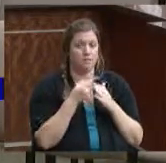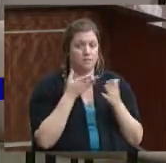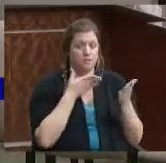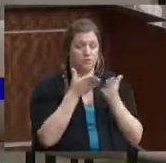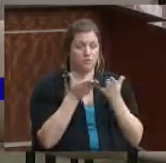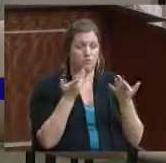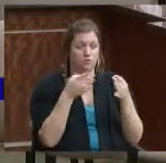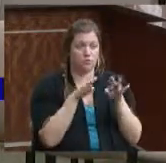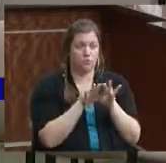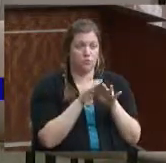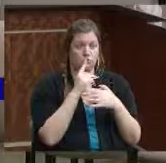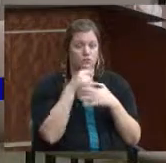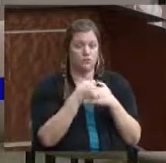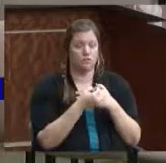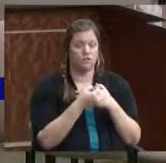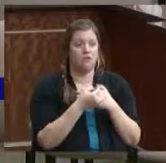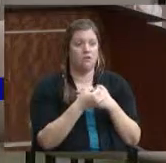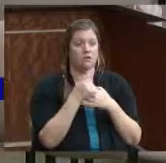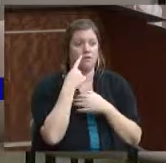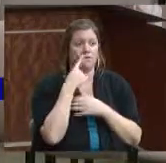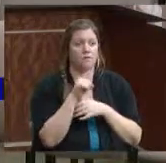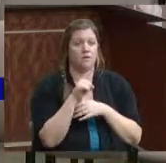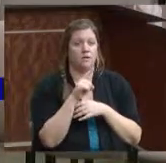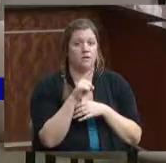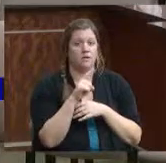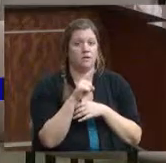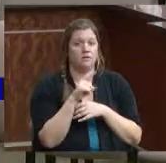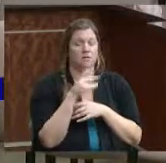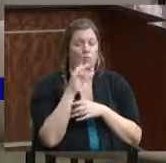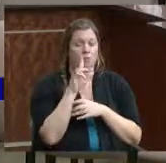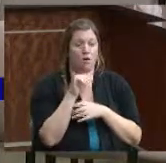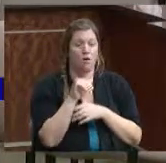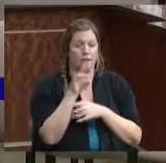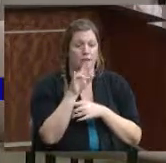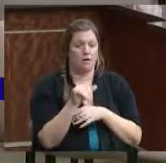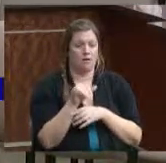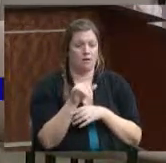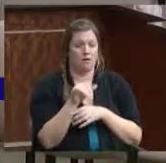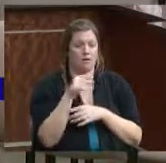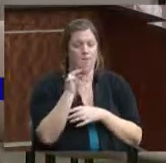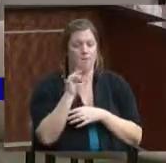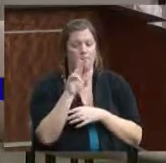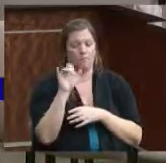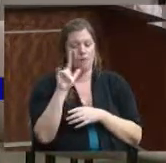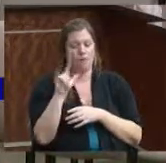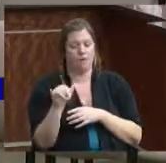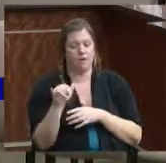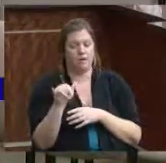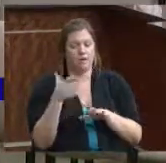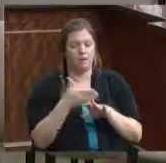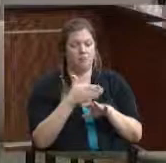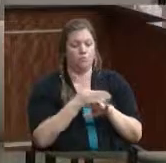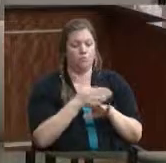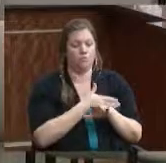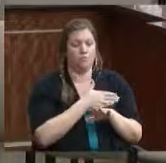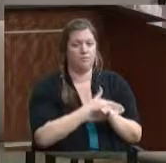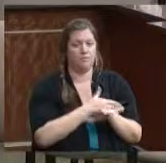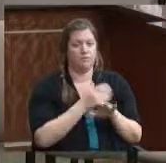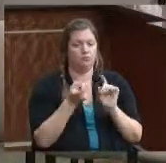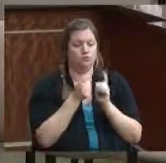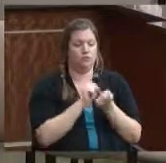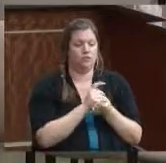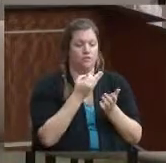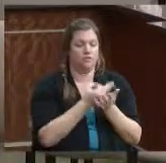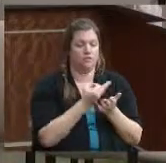to close out the project budgets for Mulberry Street improvements, Clubhouse Boulevard improvements, a change